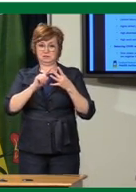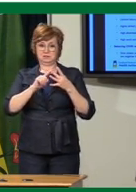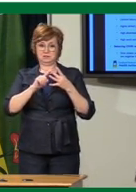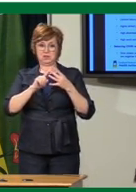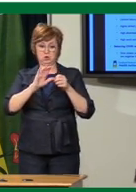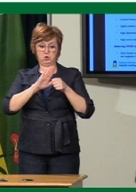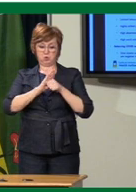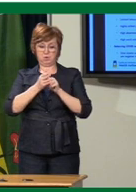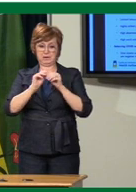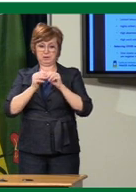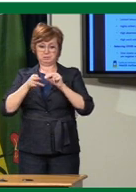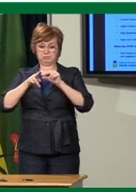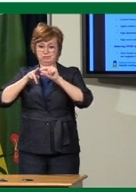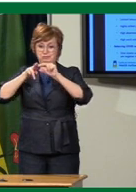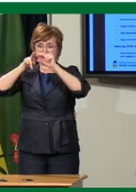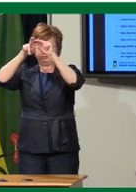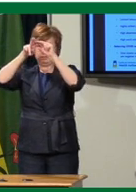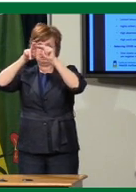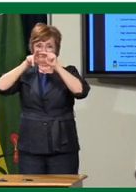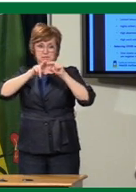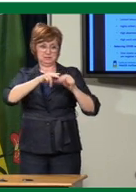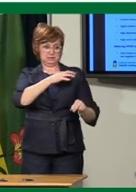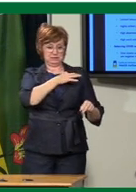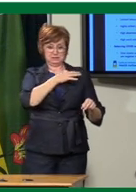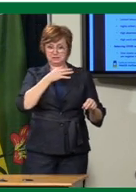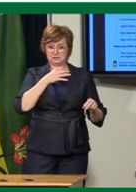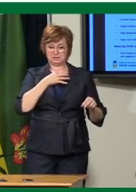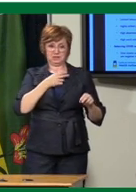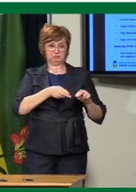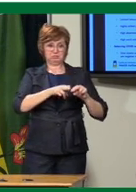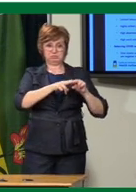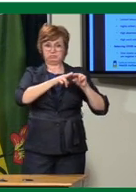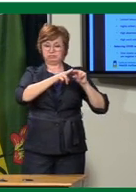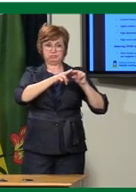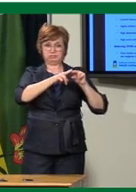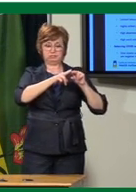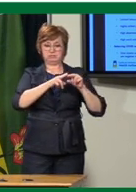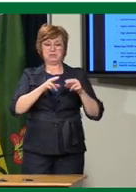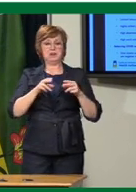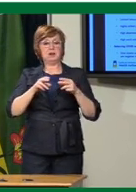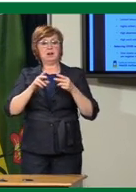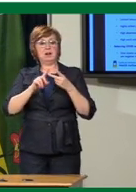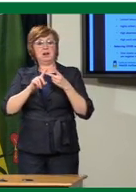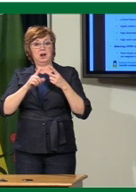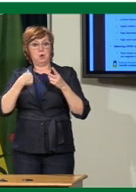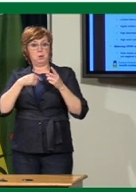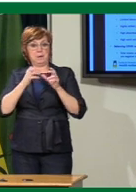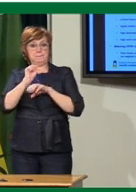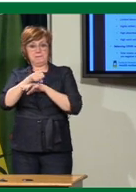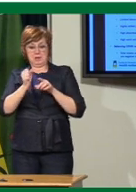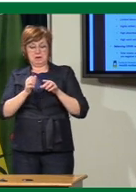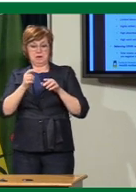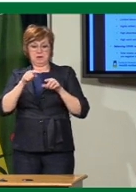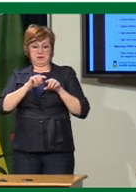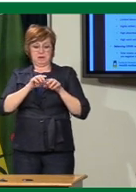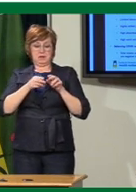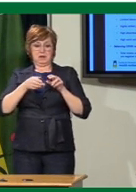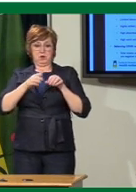scale up and meet it, basically having our steps stay 1 or 2 steps ahead of that demand